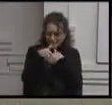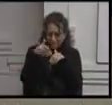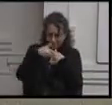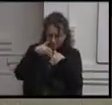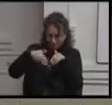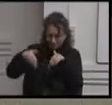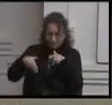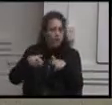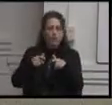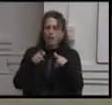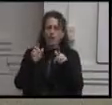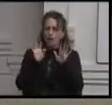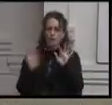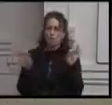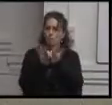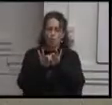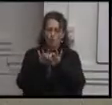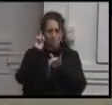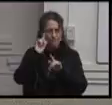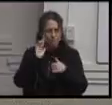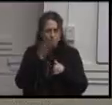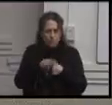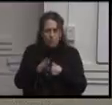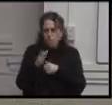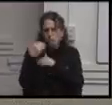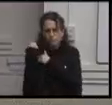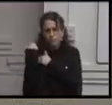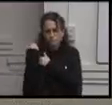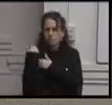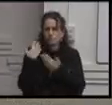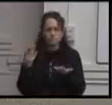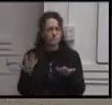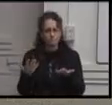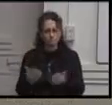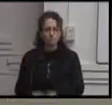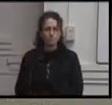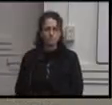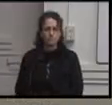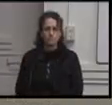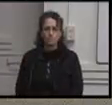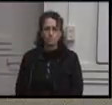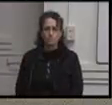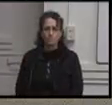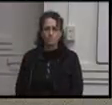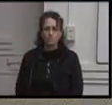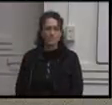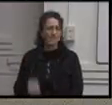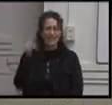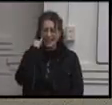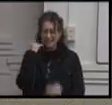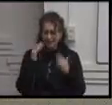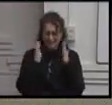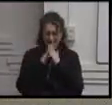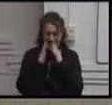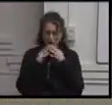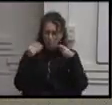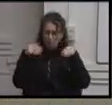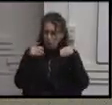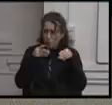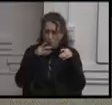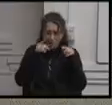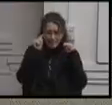government. And it's only with a healthy and vital downtown that we